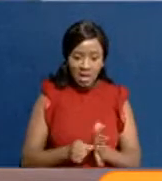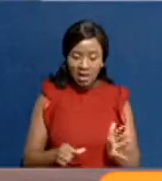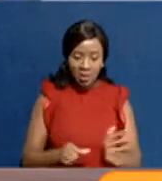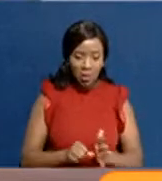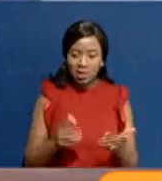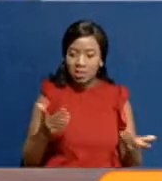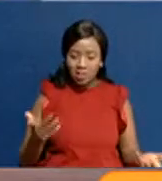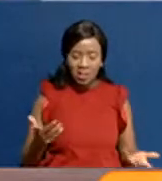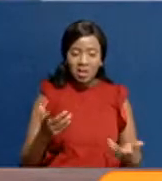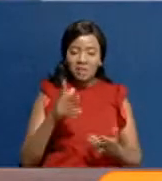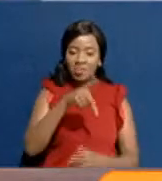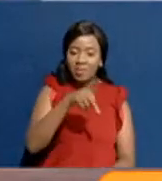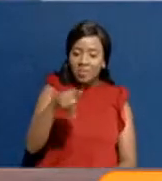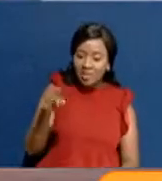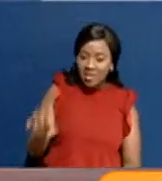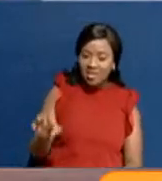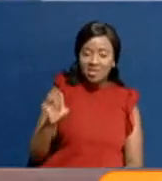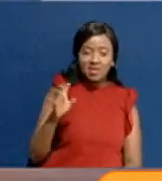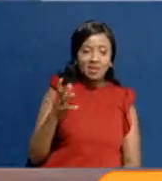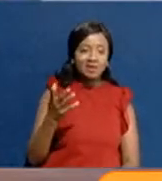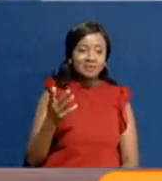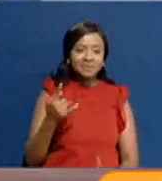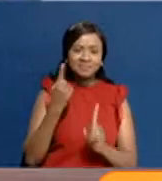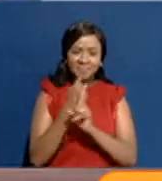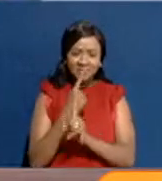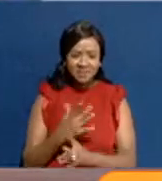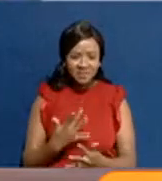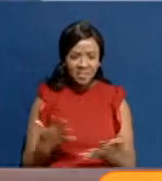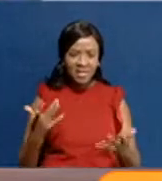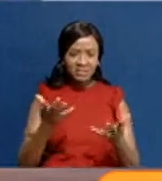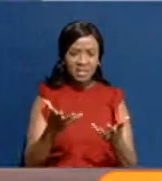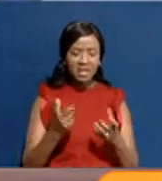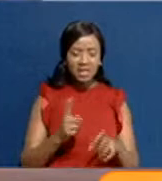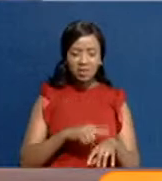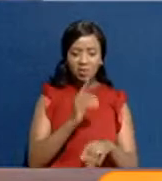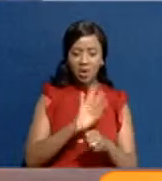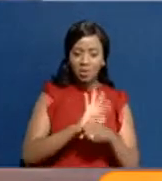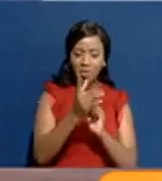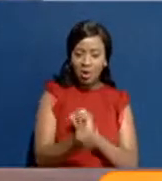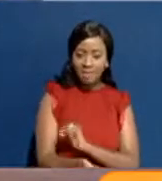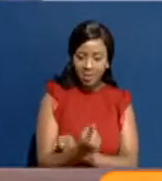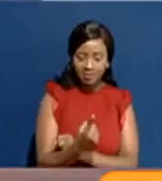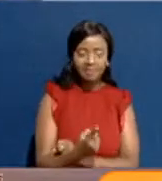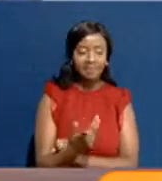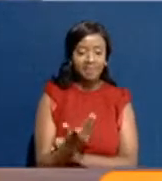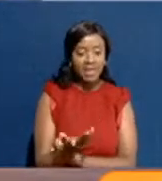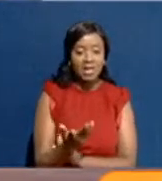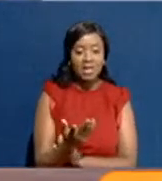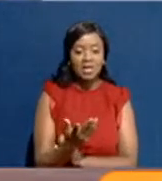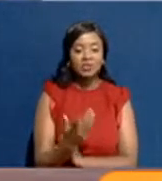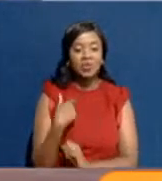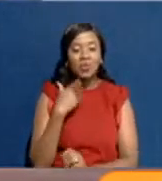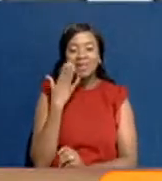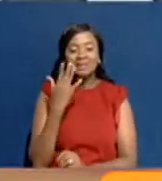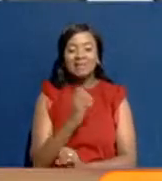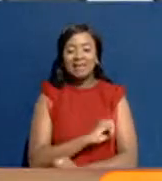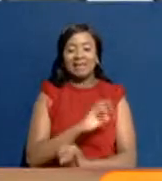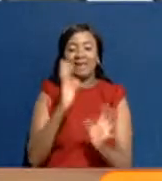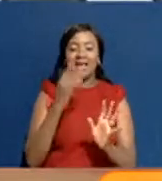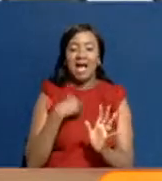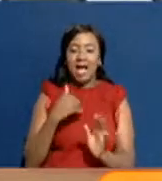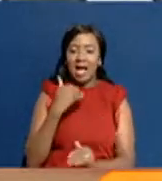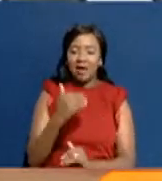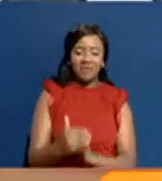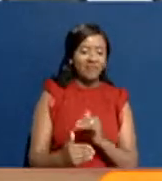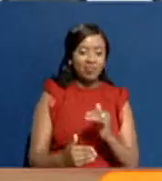equipment scandal, the PPEs, and everything that was needed. Linus, there's an architecture here, right? There's a